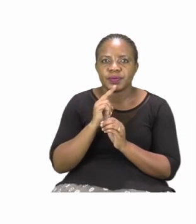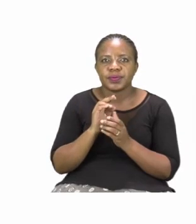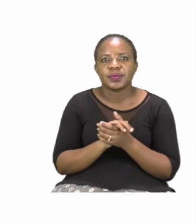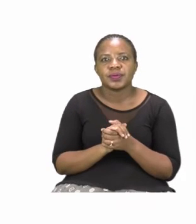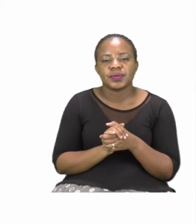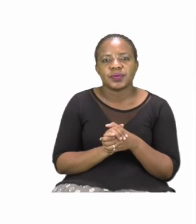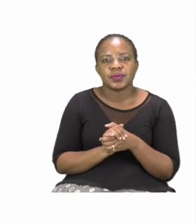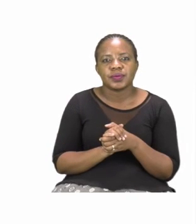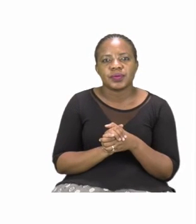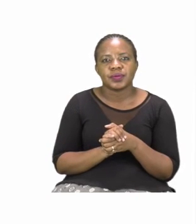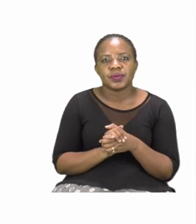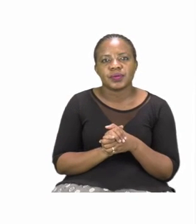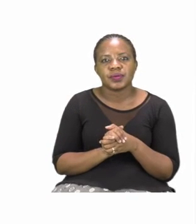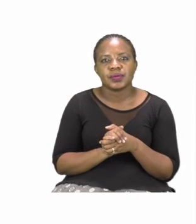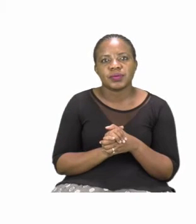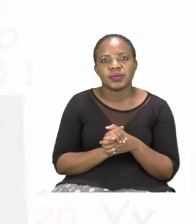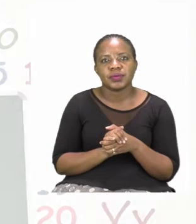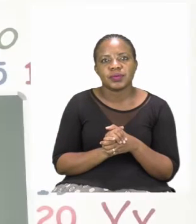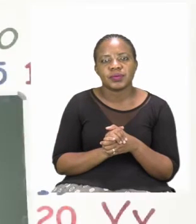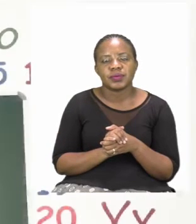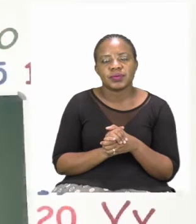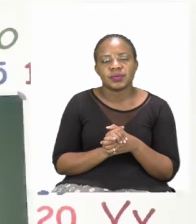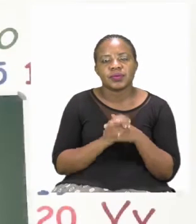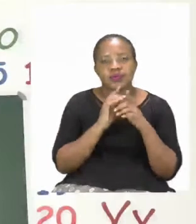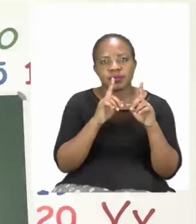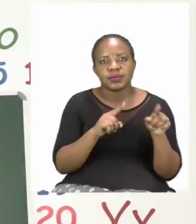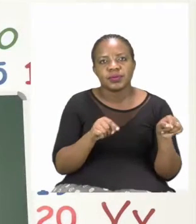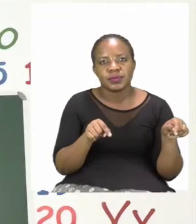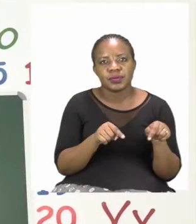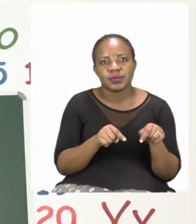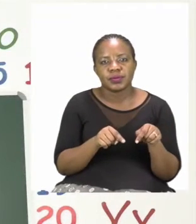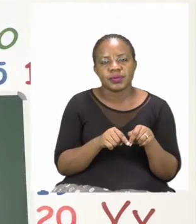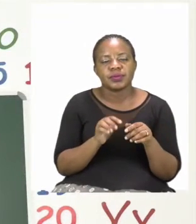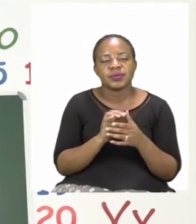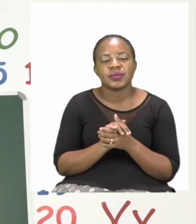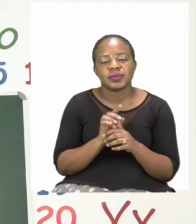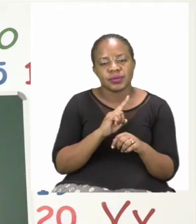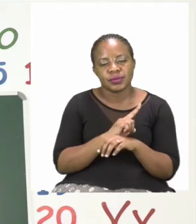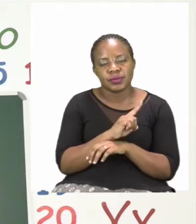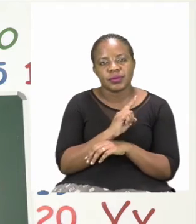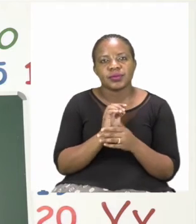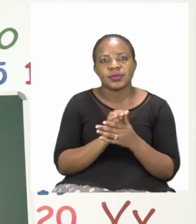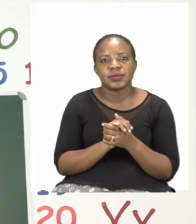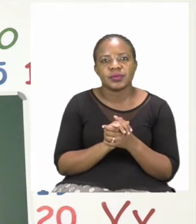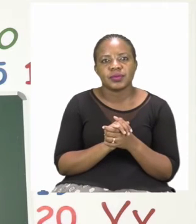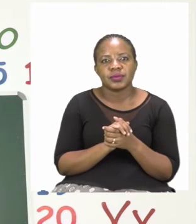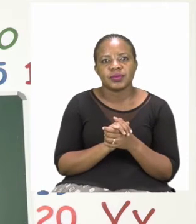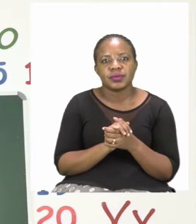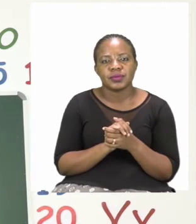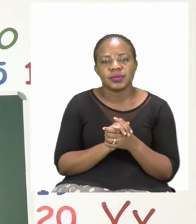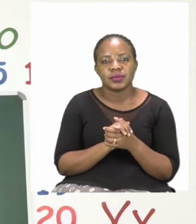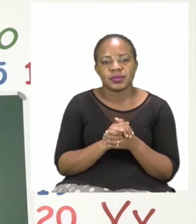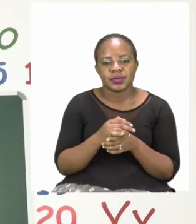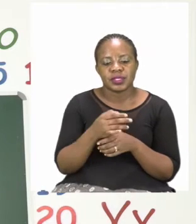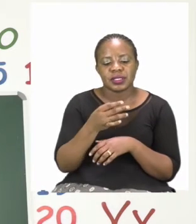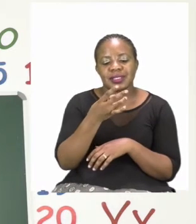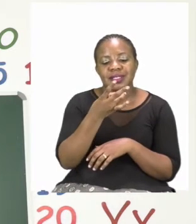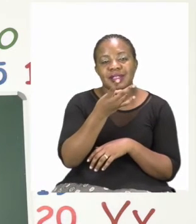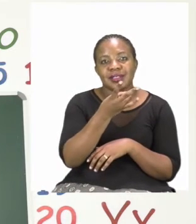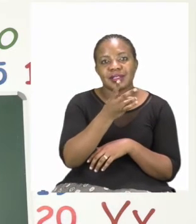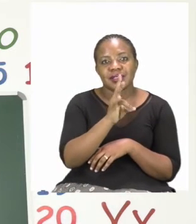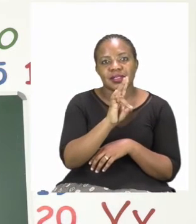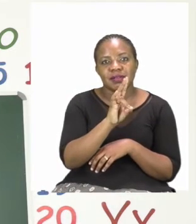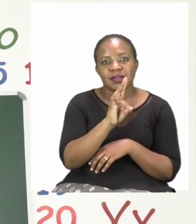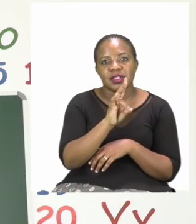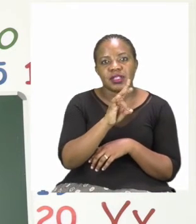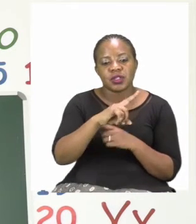you. So let's take a look at the board. Now the first one is having a 7 and then an